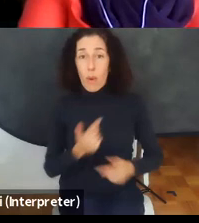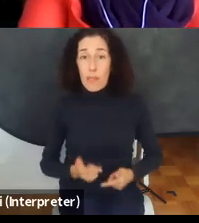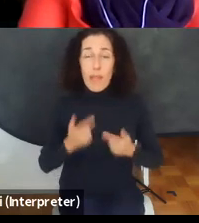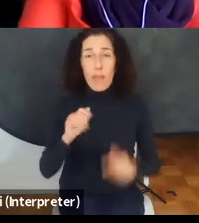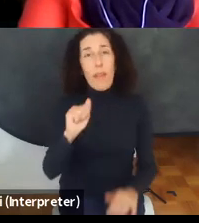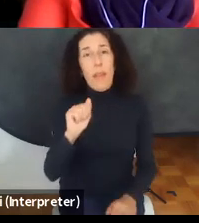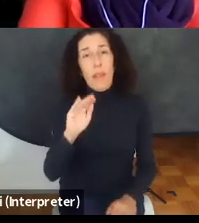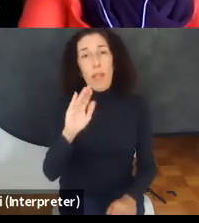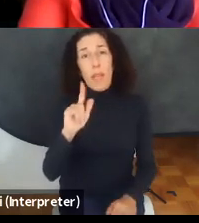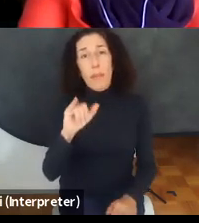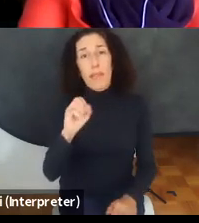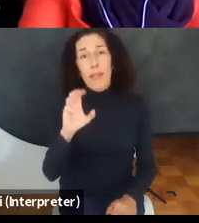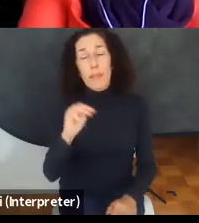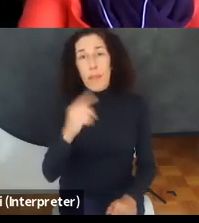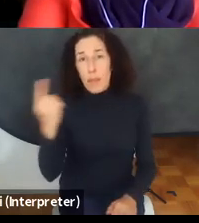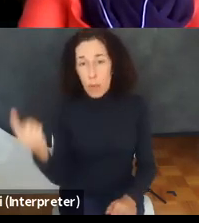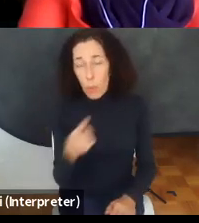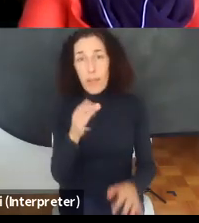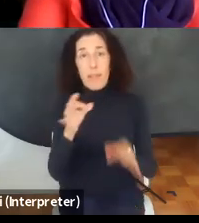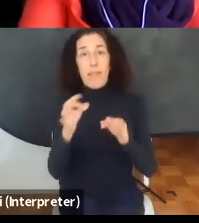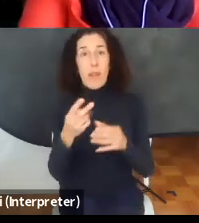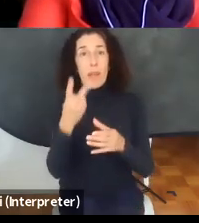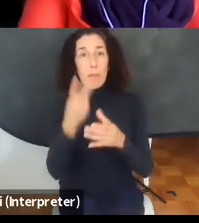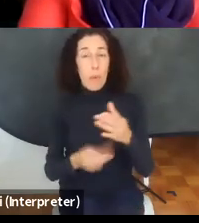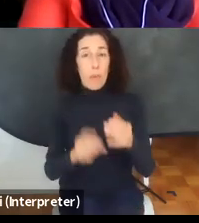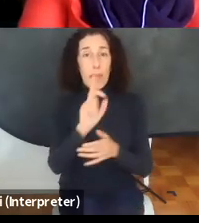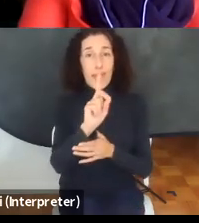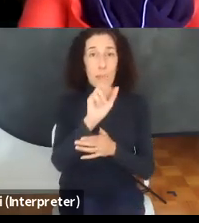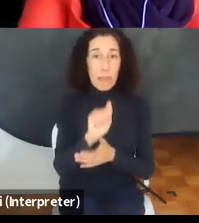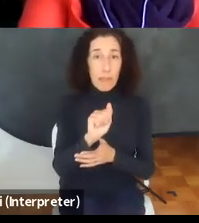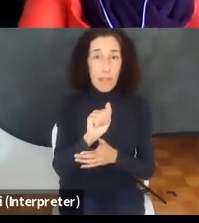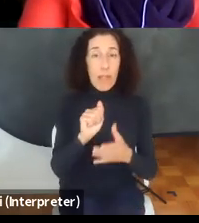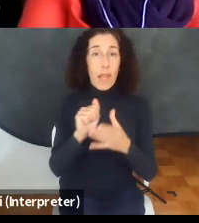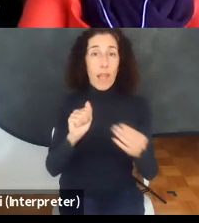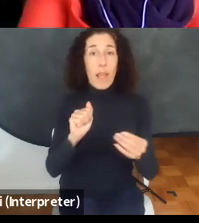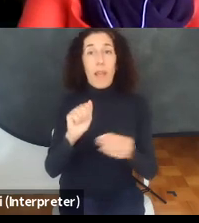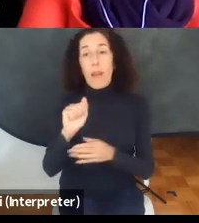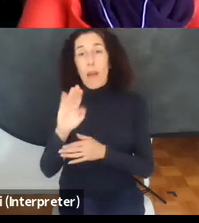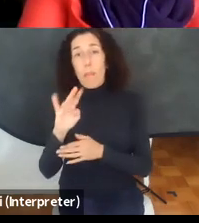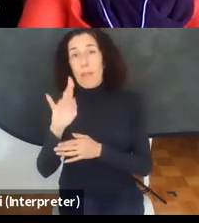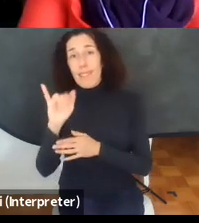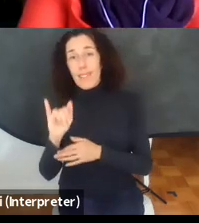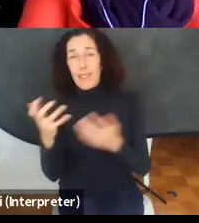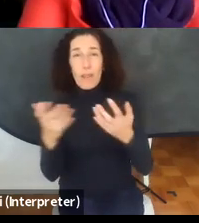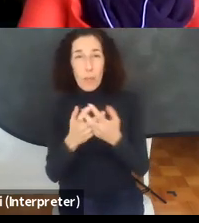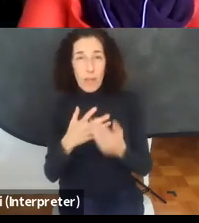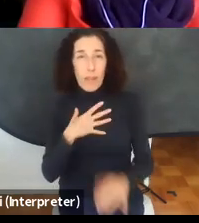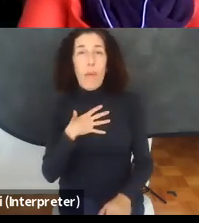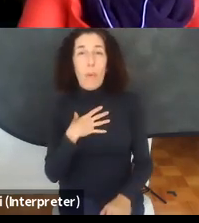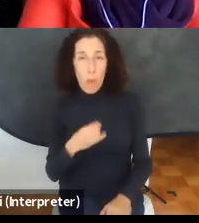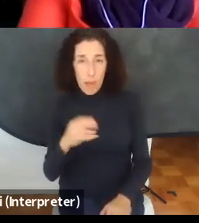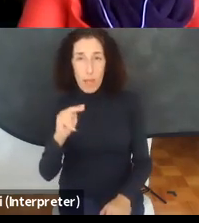has always defined both disability inability against a framework of whiteness. Under white